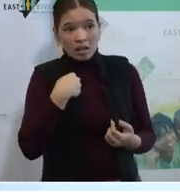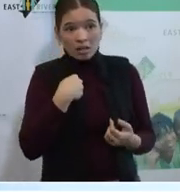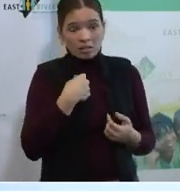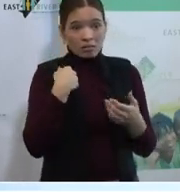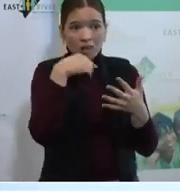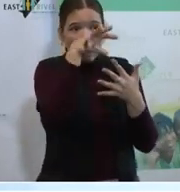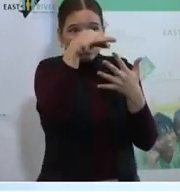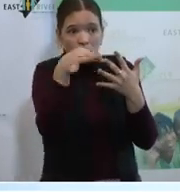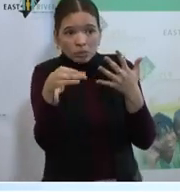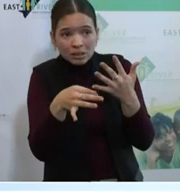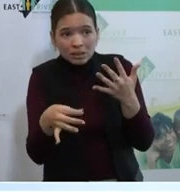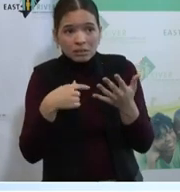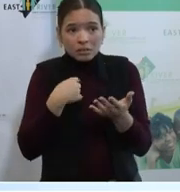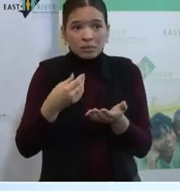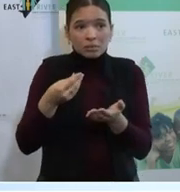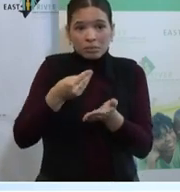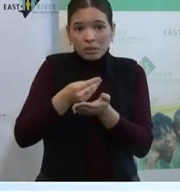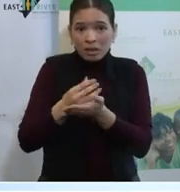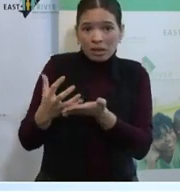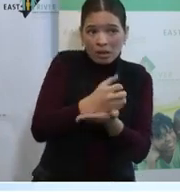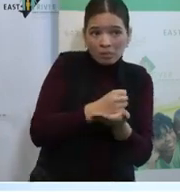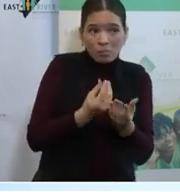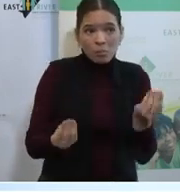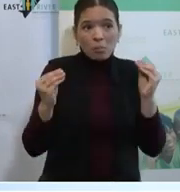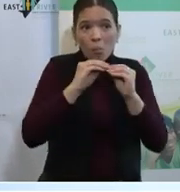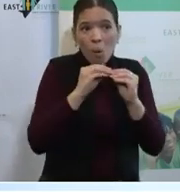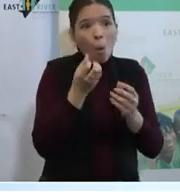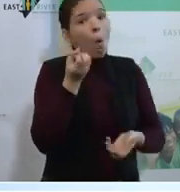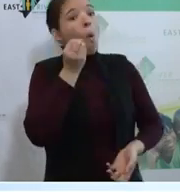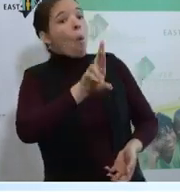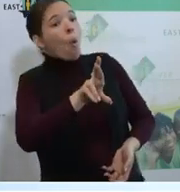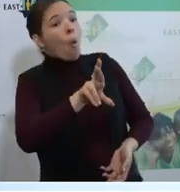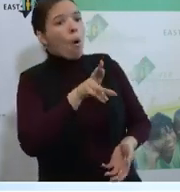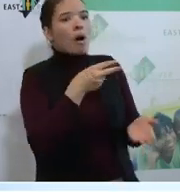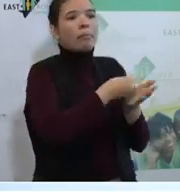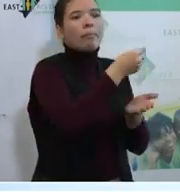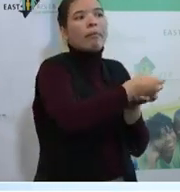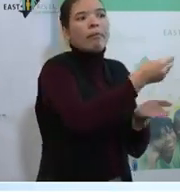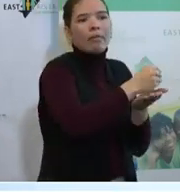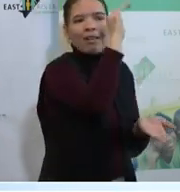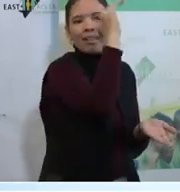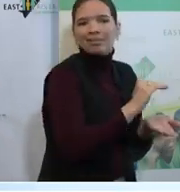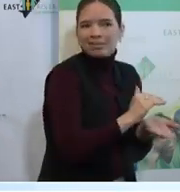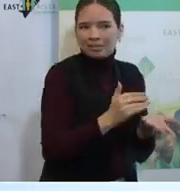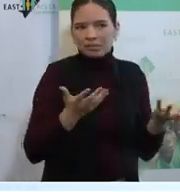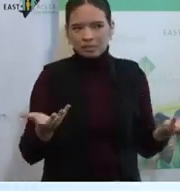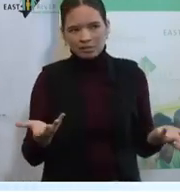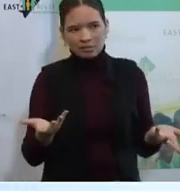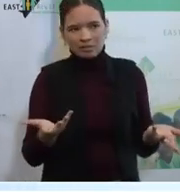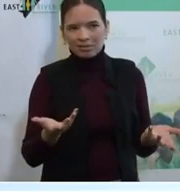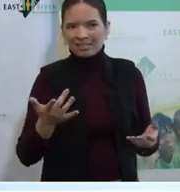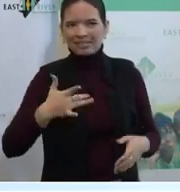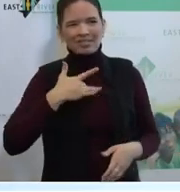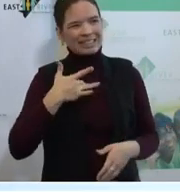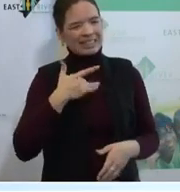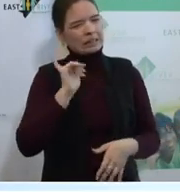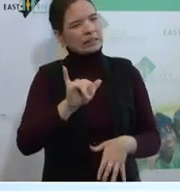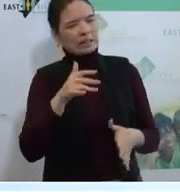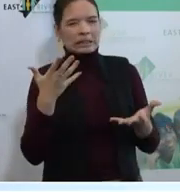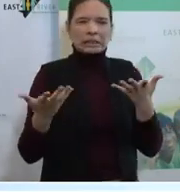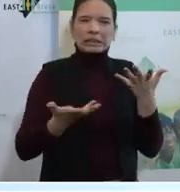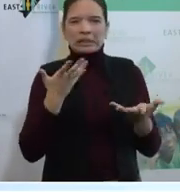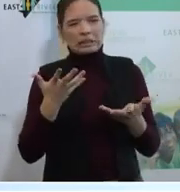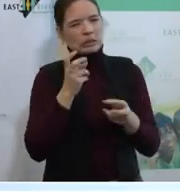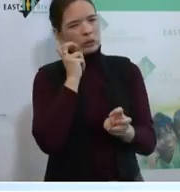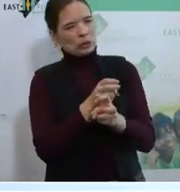arrive at a balanced budget. Now, I don't think that we can, in the face